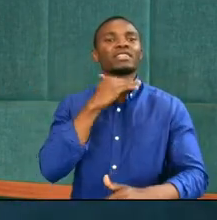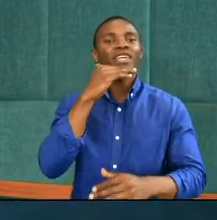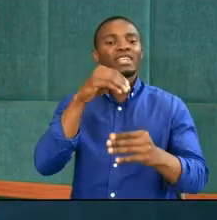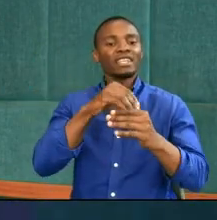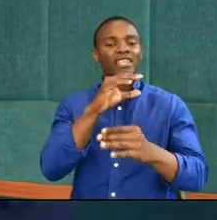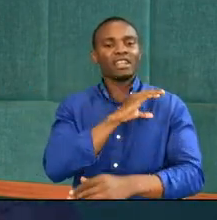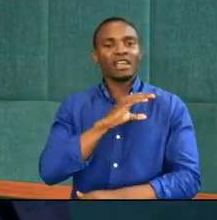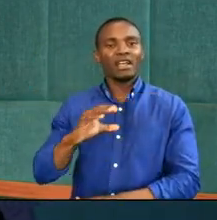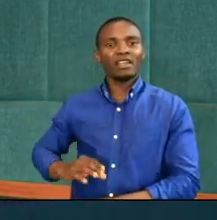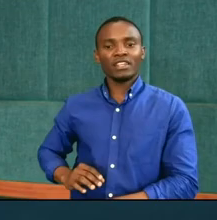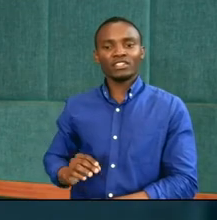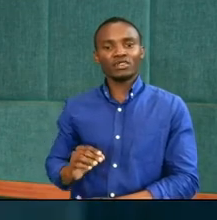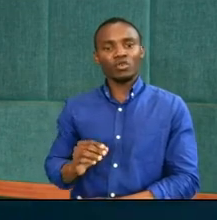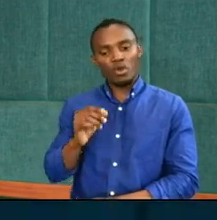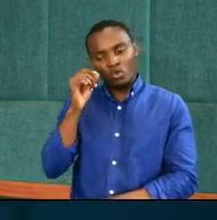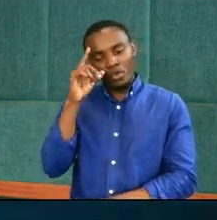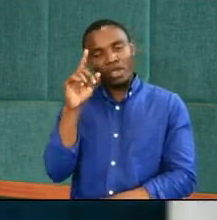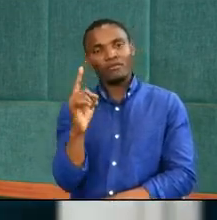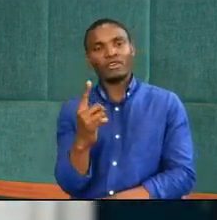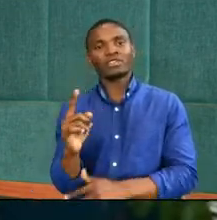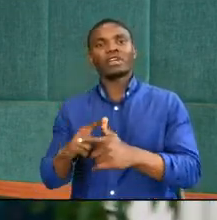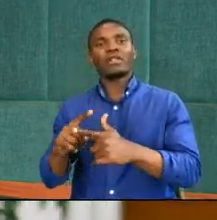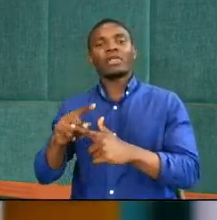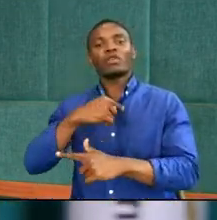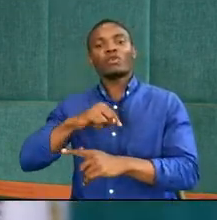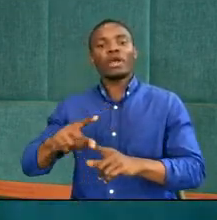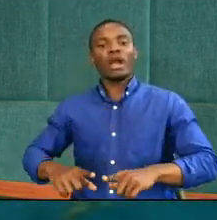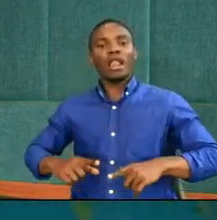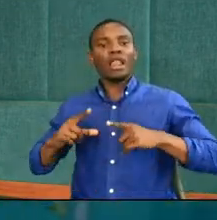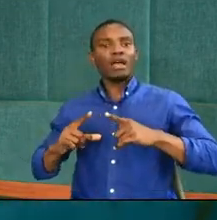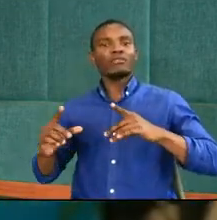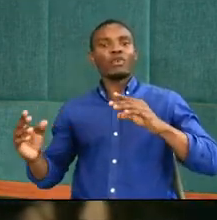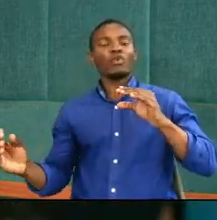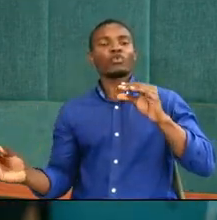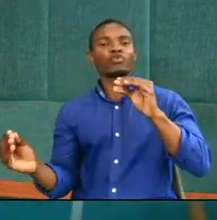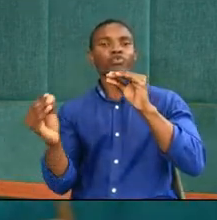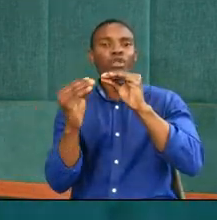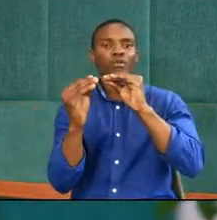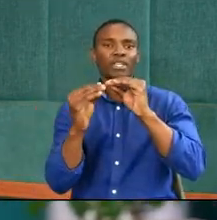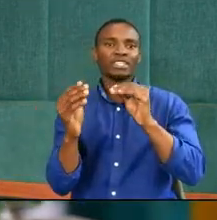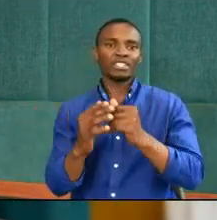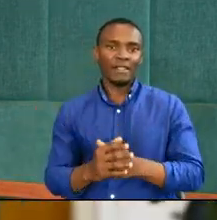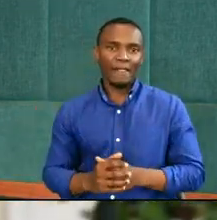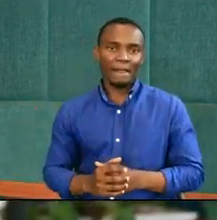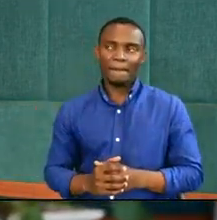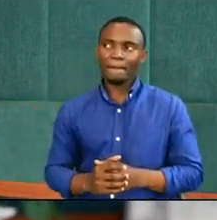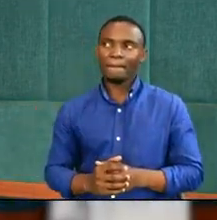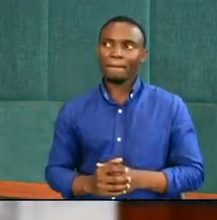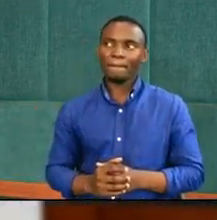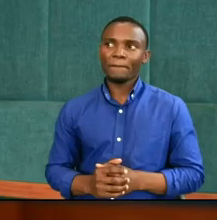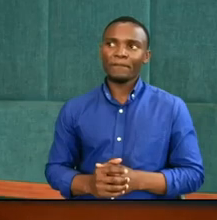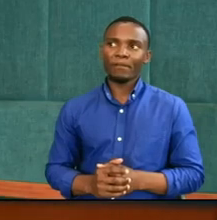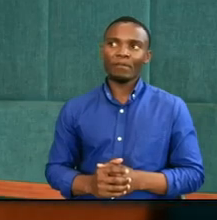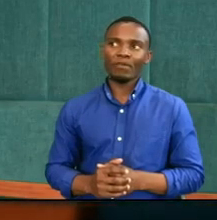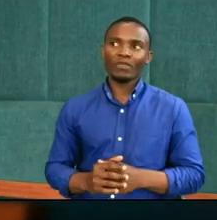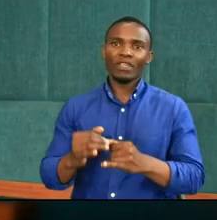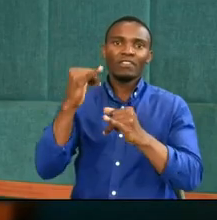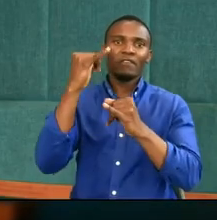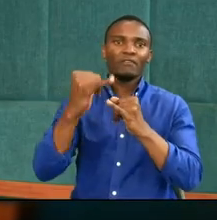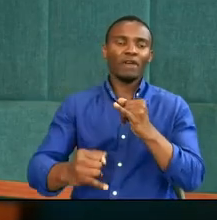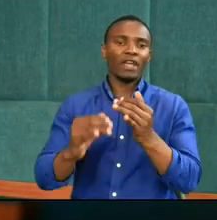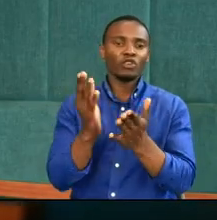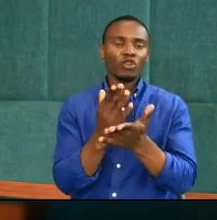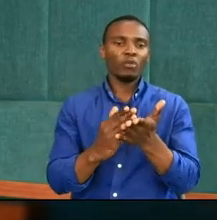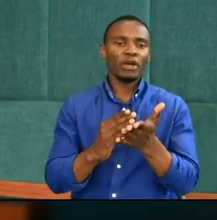rise first. Then we which are alive and remain shall be caught up. And he addressed the whole thing. That's in the last part of chapter